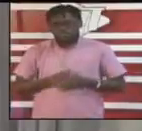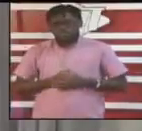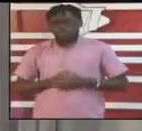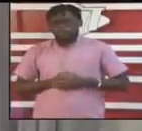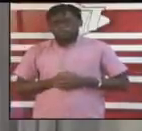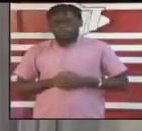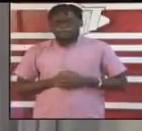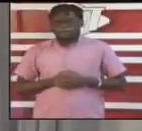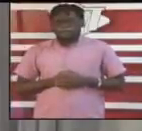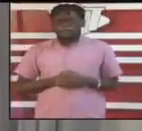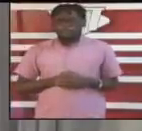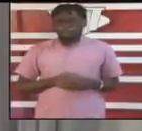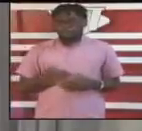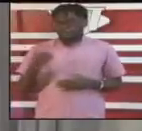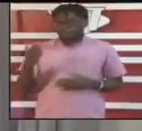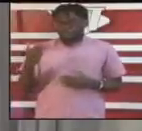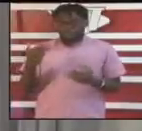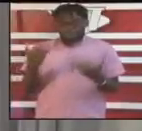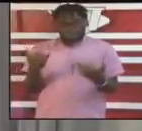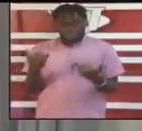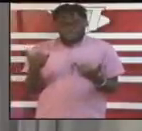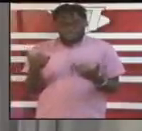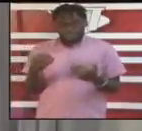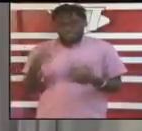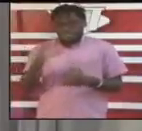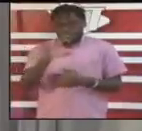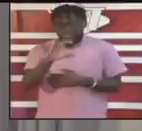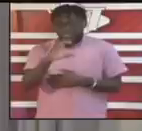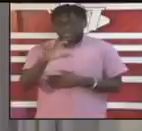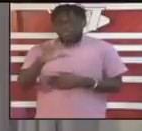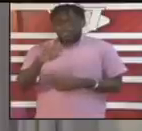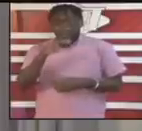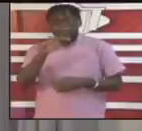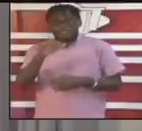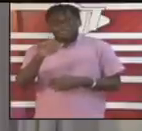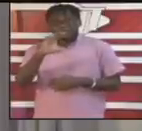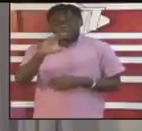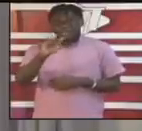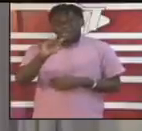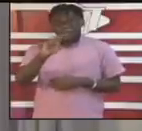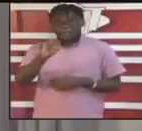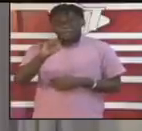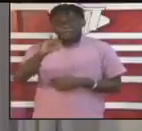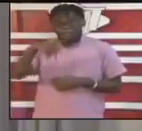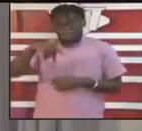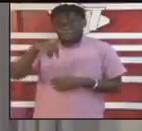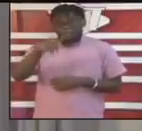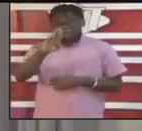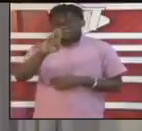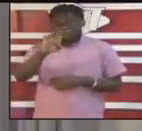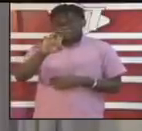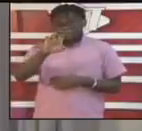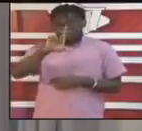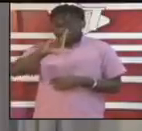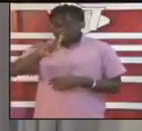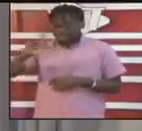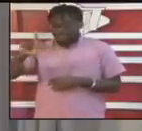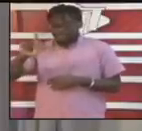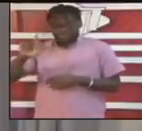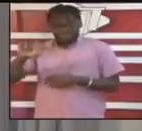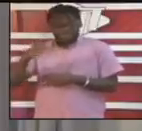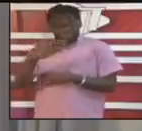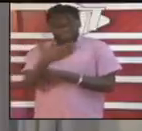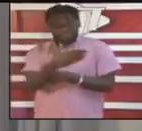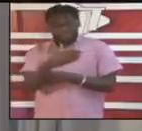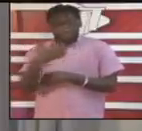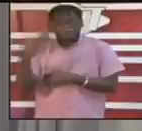presentation. Lots of parents contacted me and said how grateful they were for her presentation. I am hoping